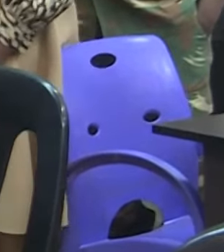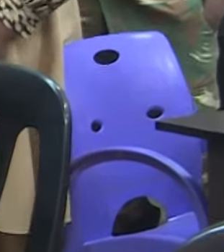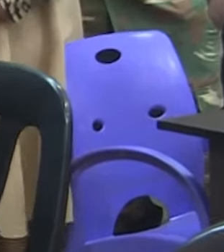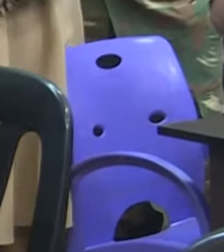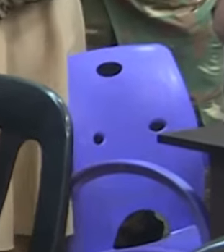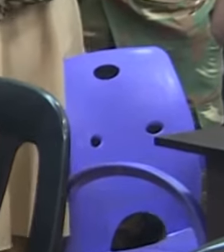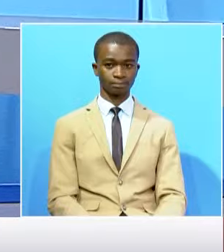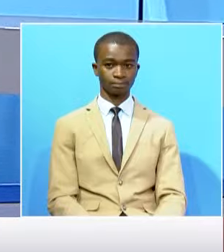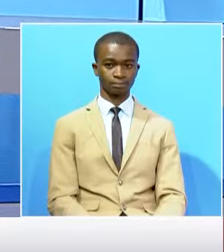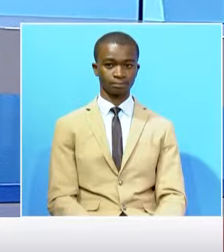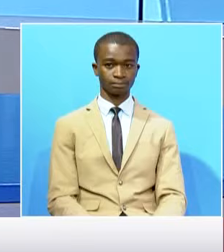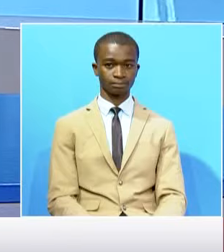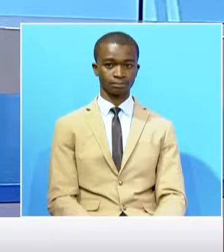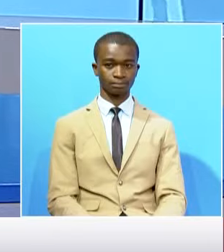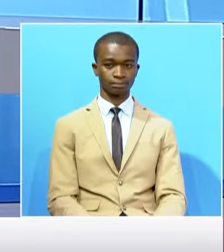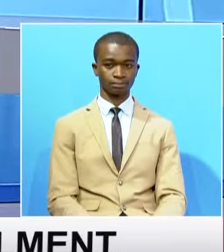in Lusaka.